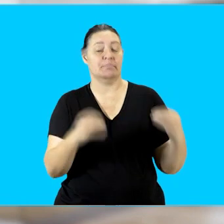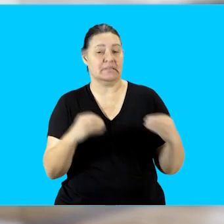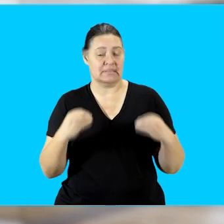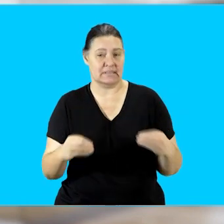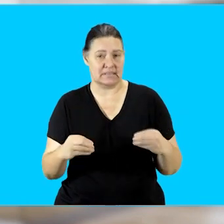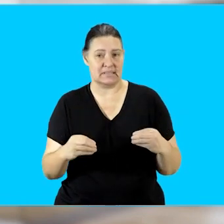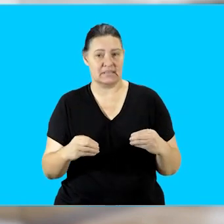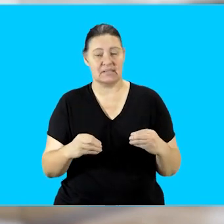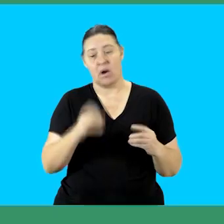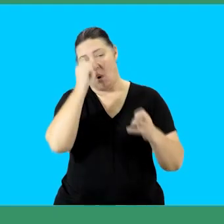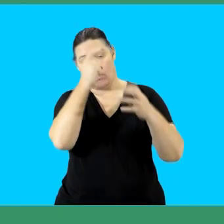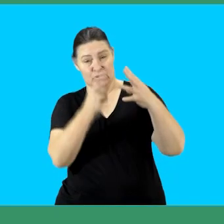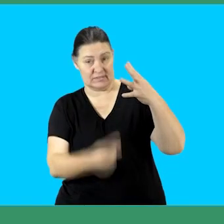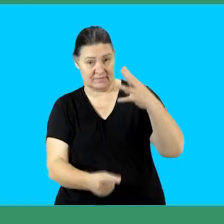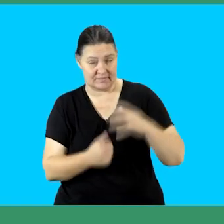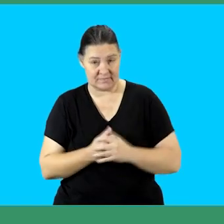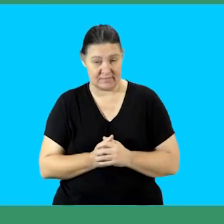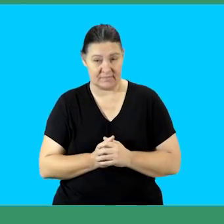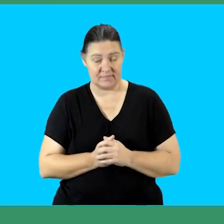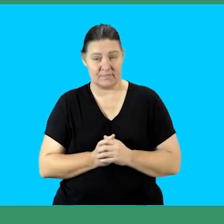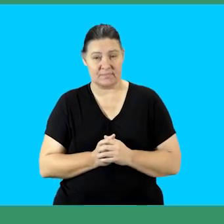the business lesson objectives.